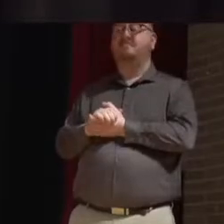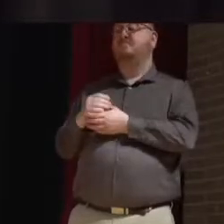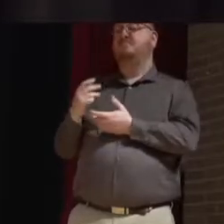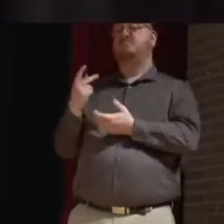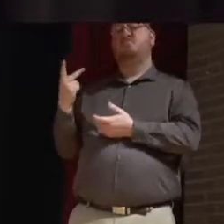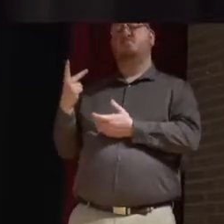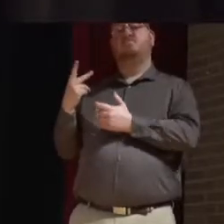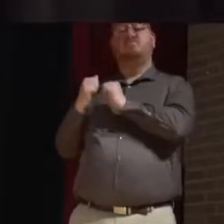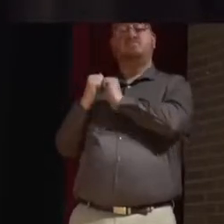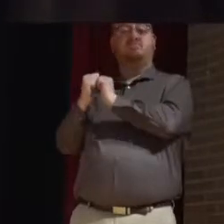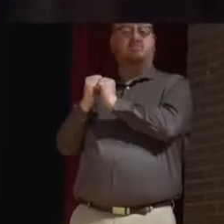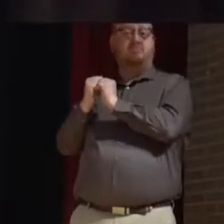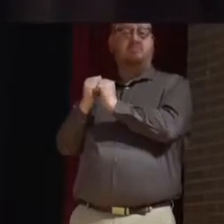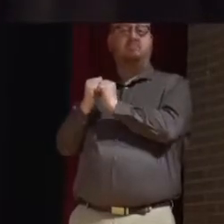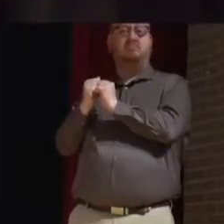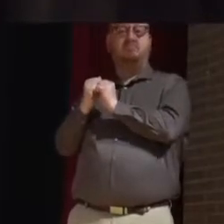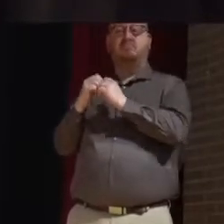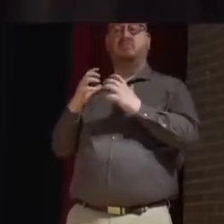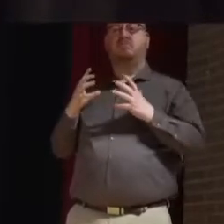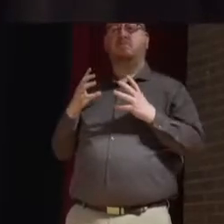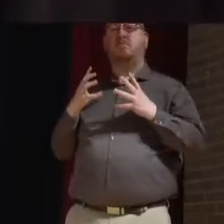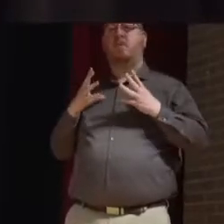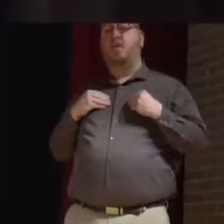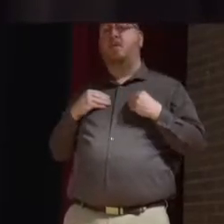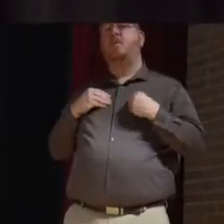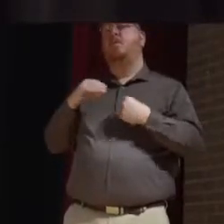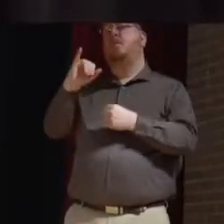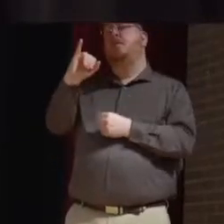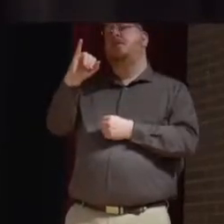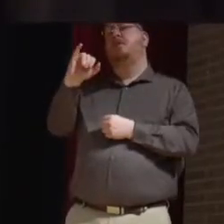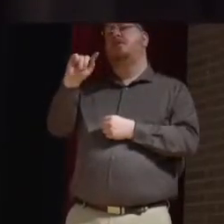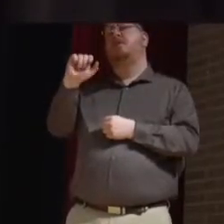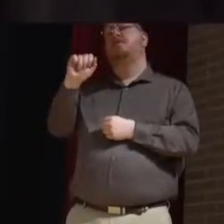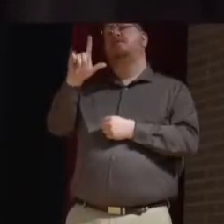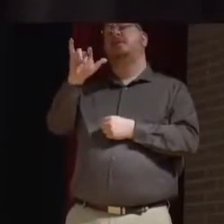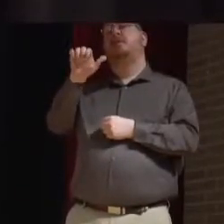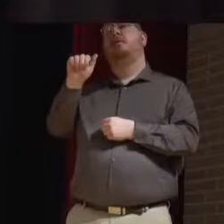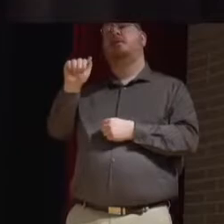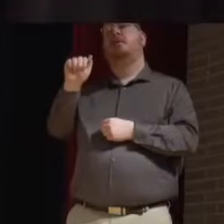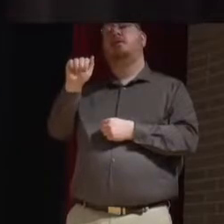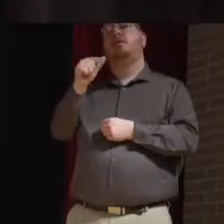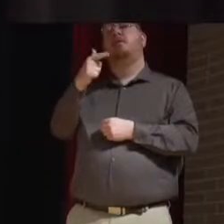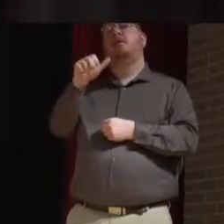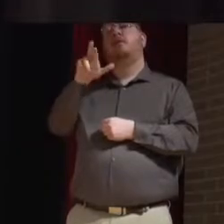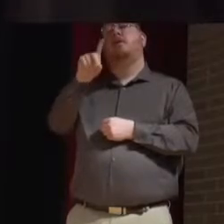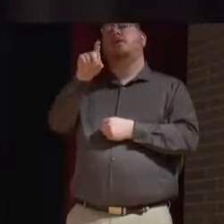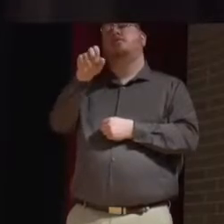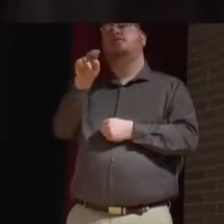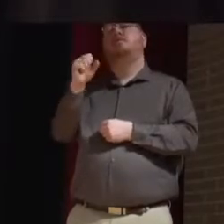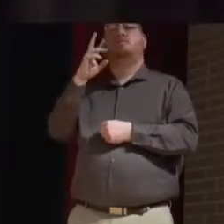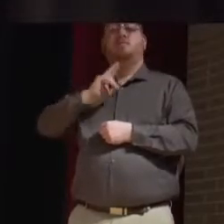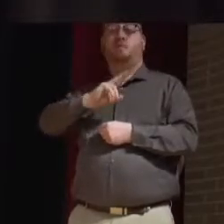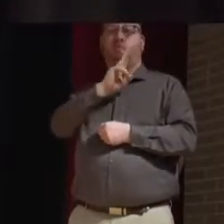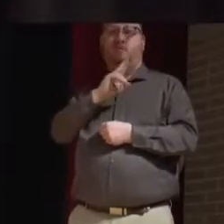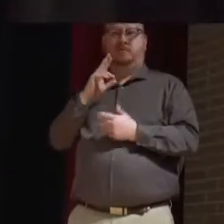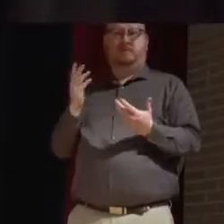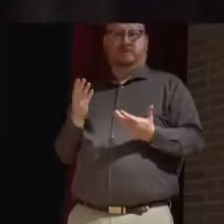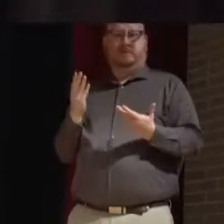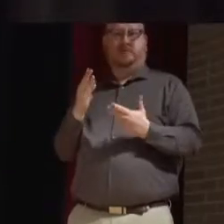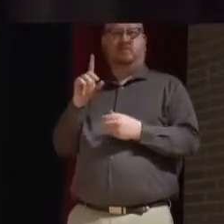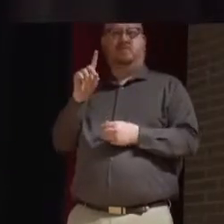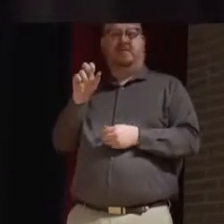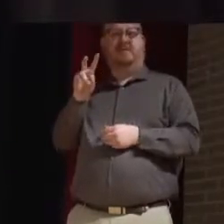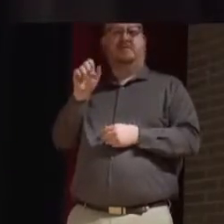We together own Italian Gardens restaurants, have been in the Davison area for just over